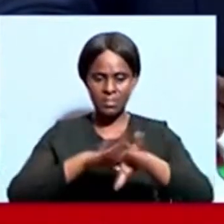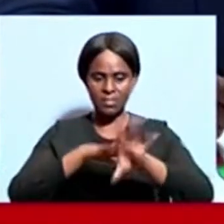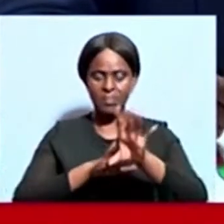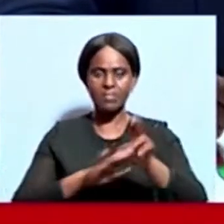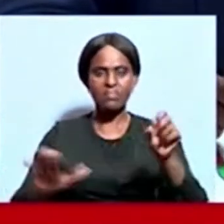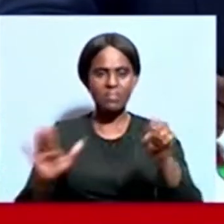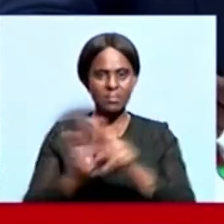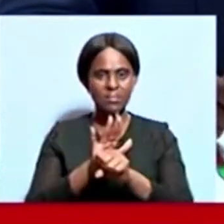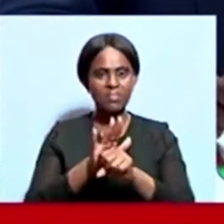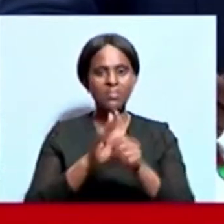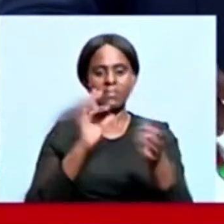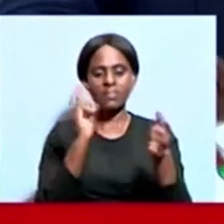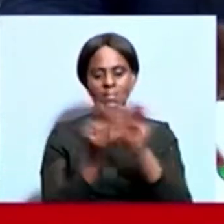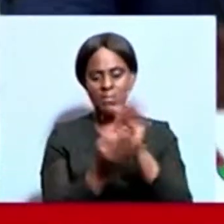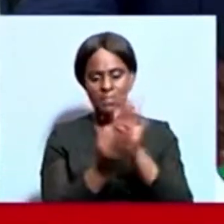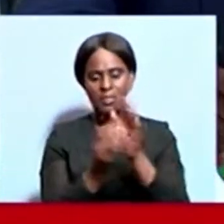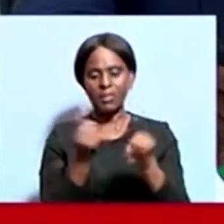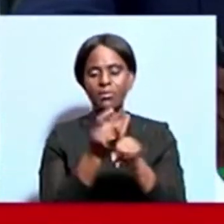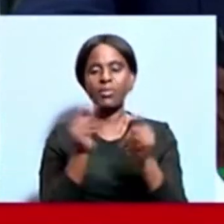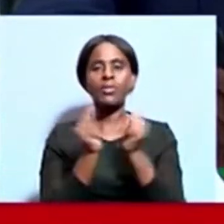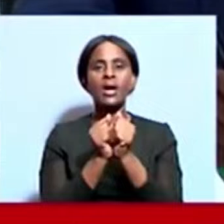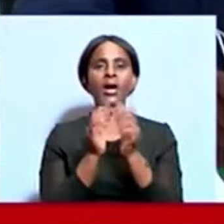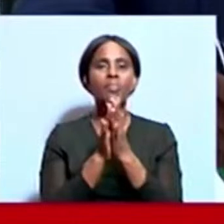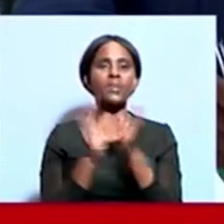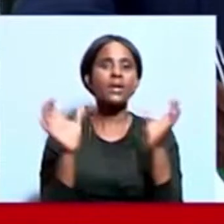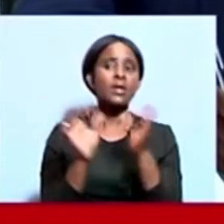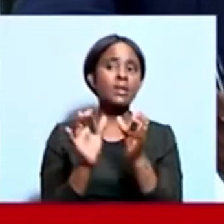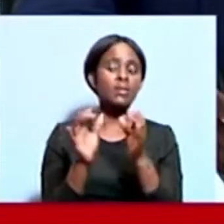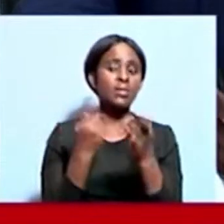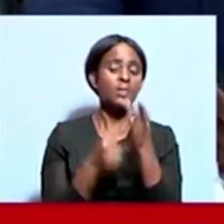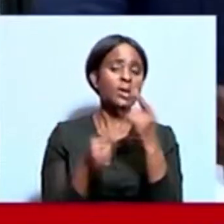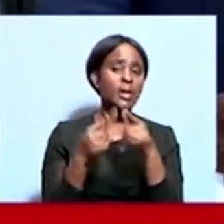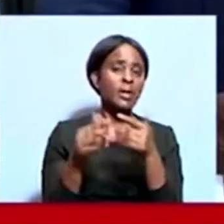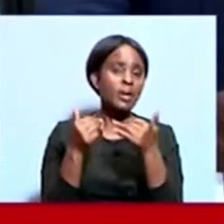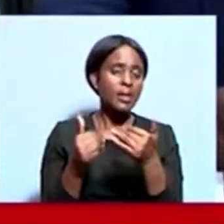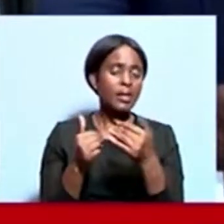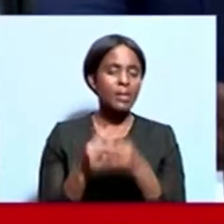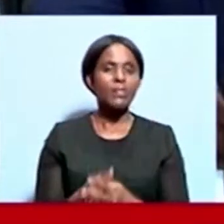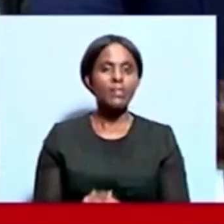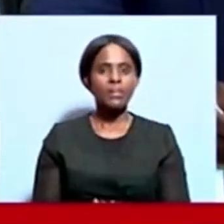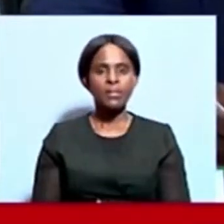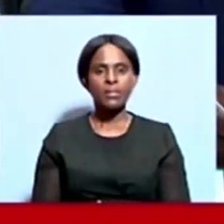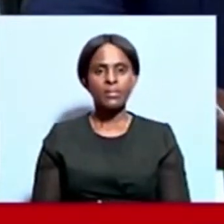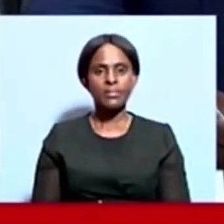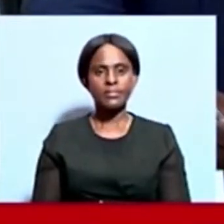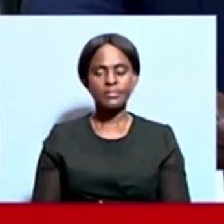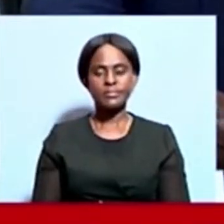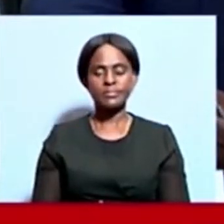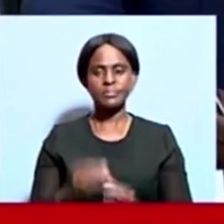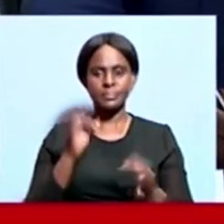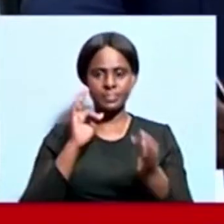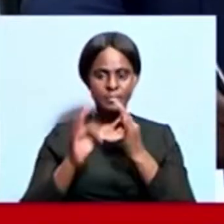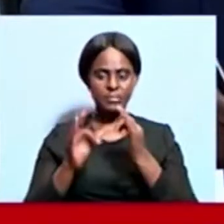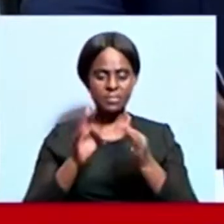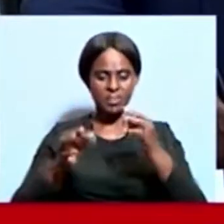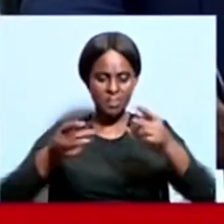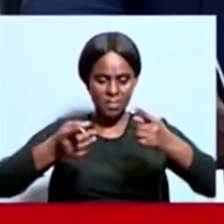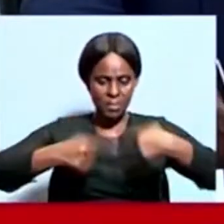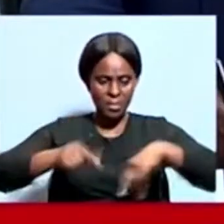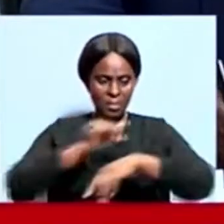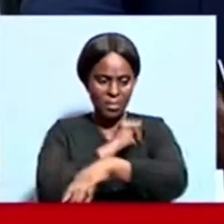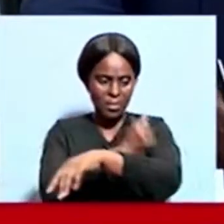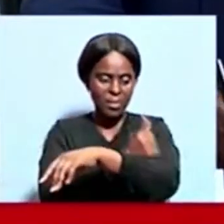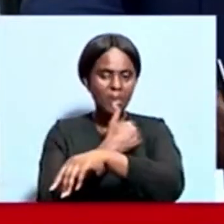from Kawe Municipal Council. What has been happening is if the local authority has